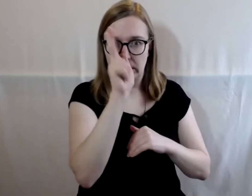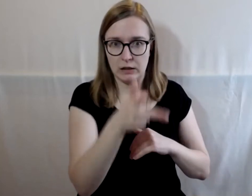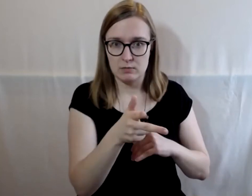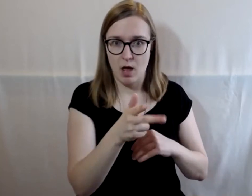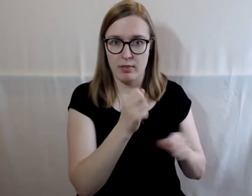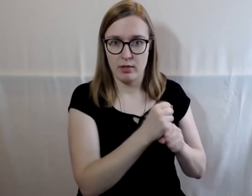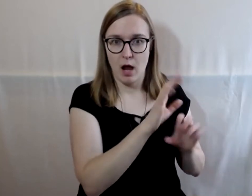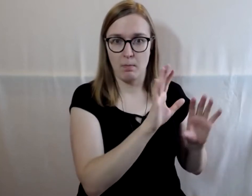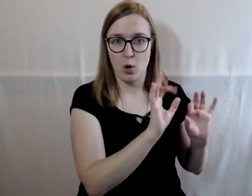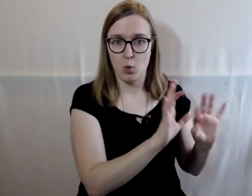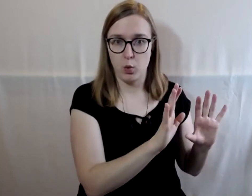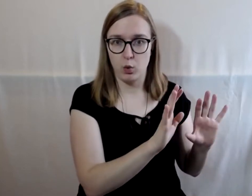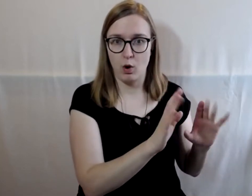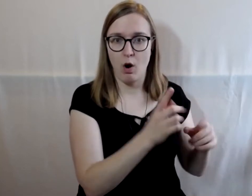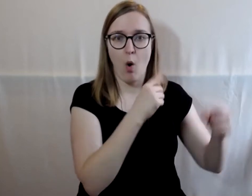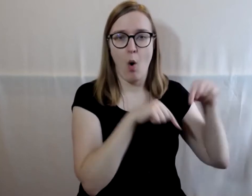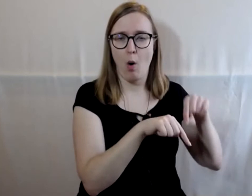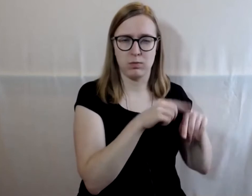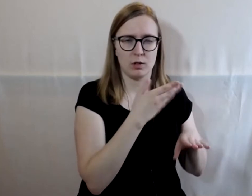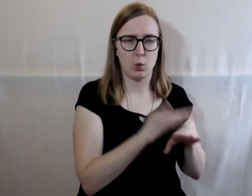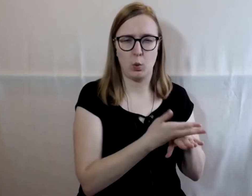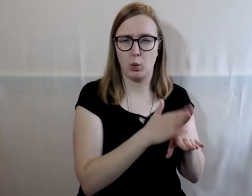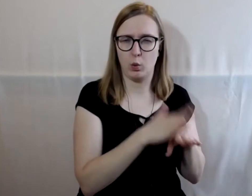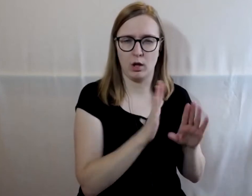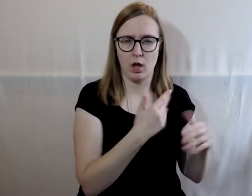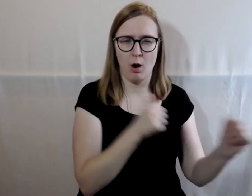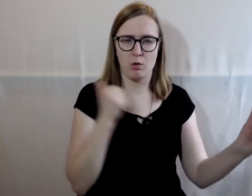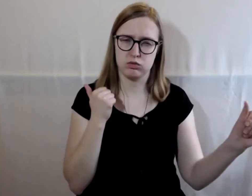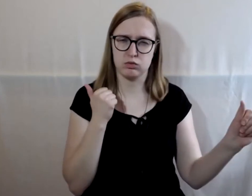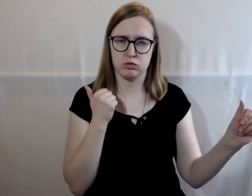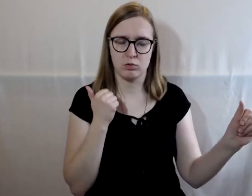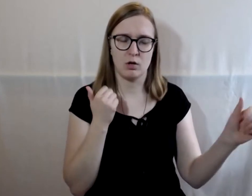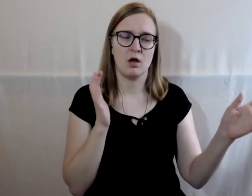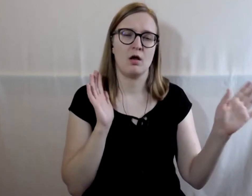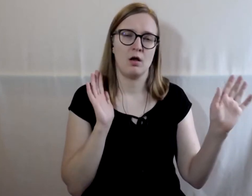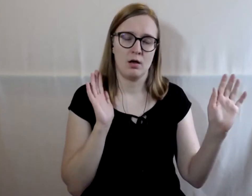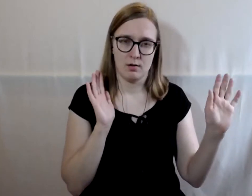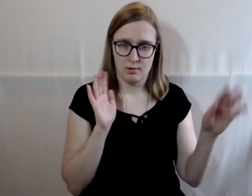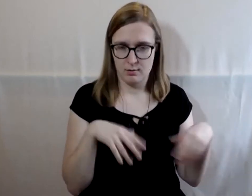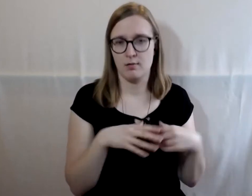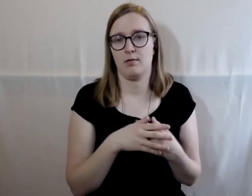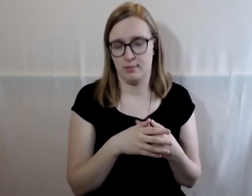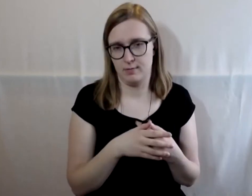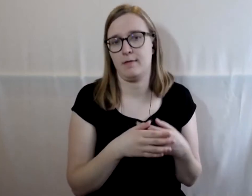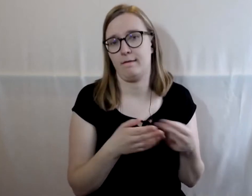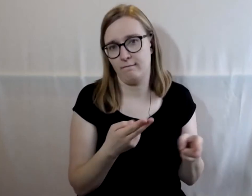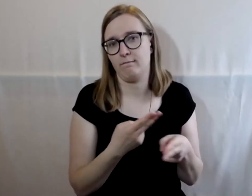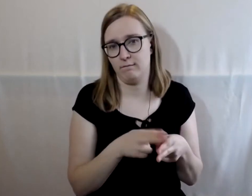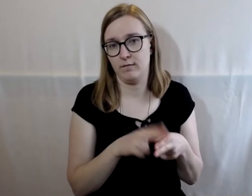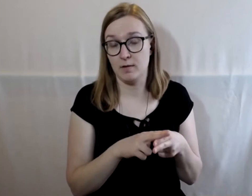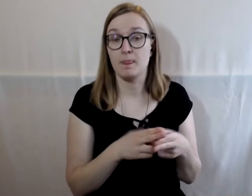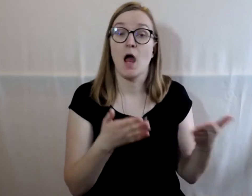actually attend work on that basis and have the holiday. They wanted to have the holidays with